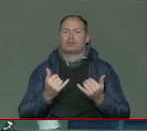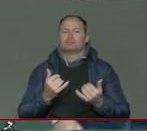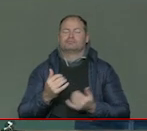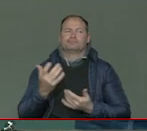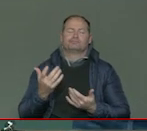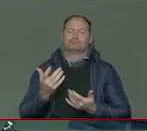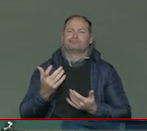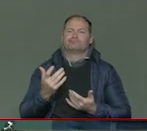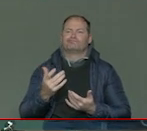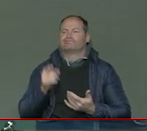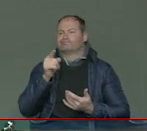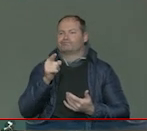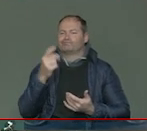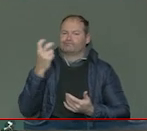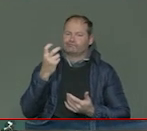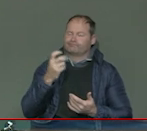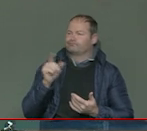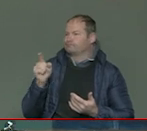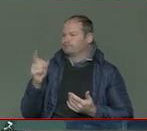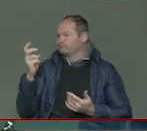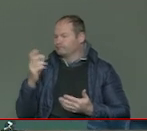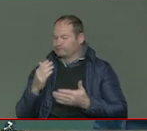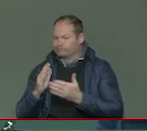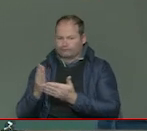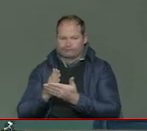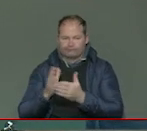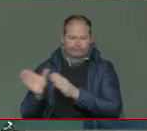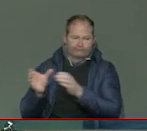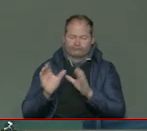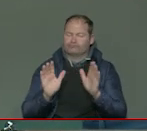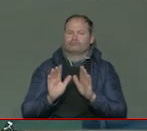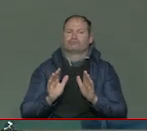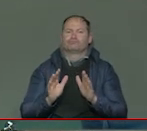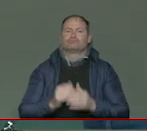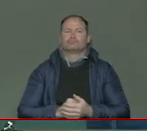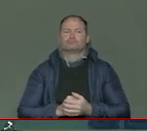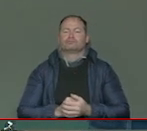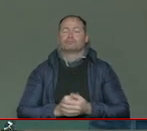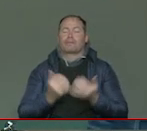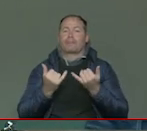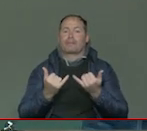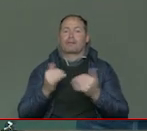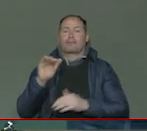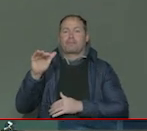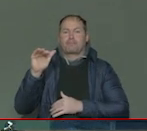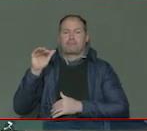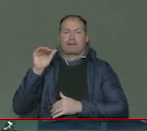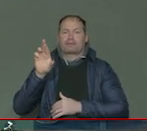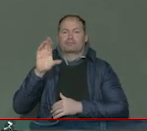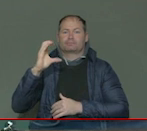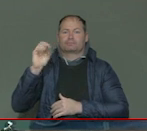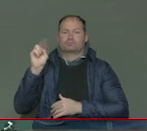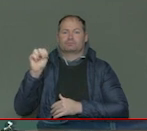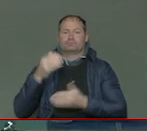right? The second thing, our bank reconciliation statement always